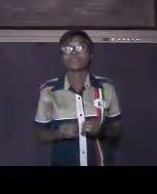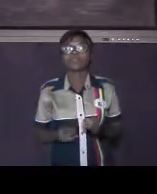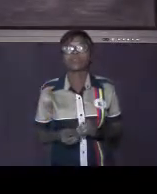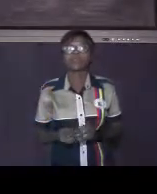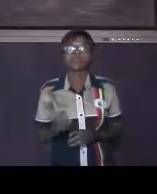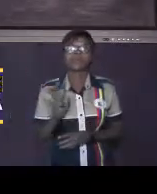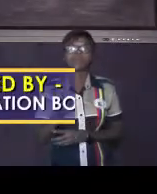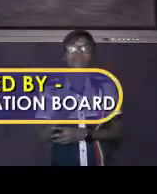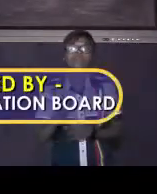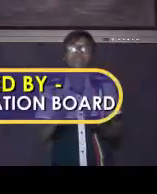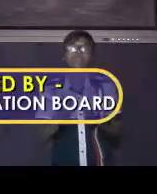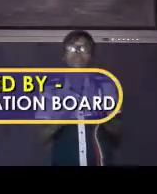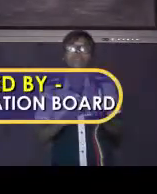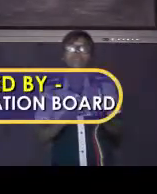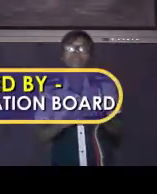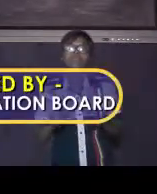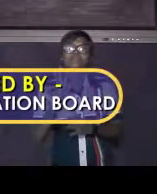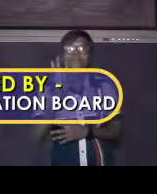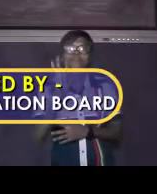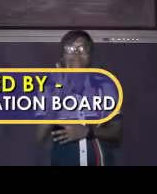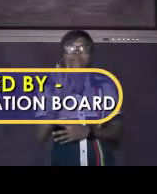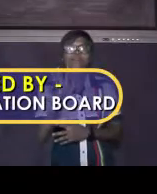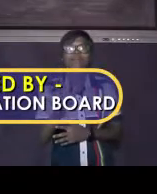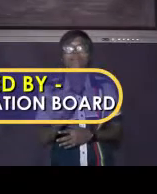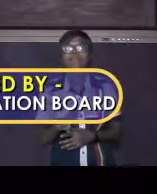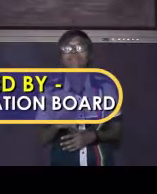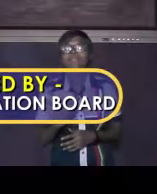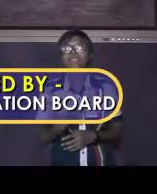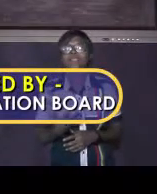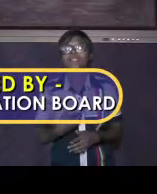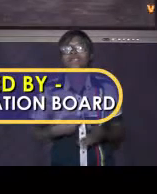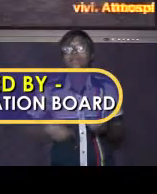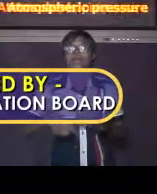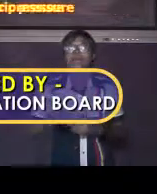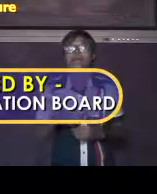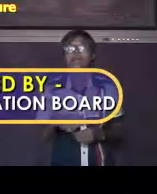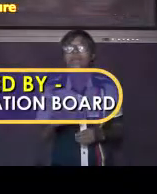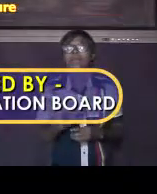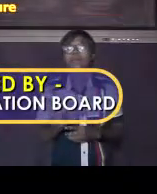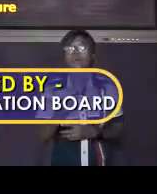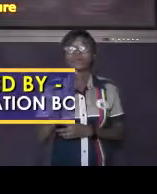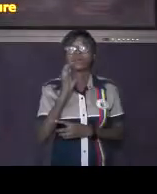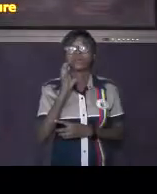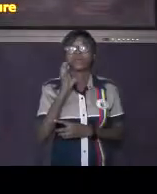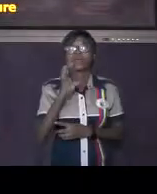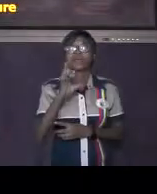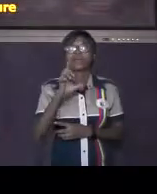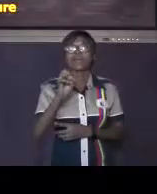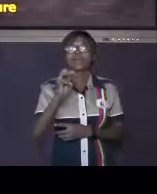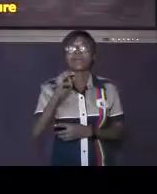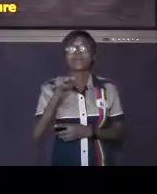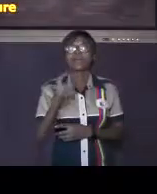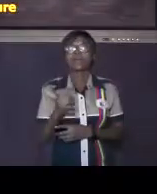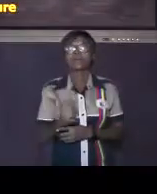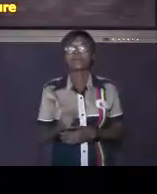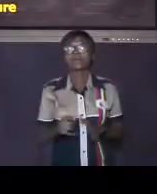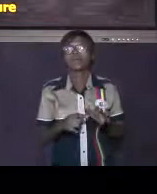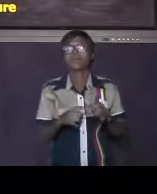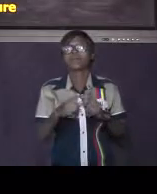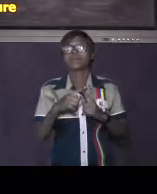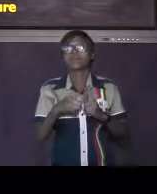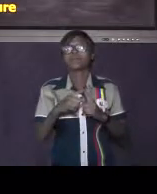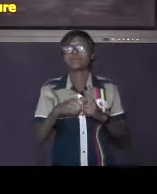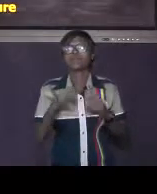period of time. And number 2, list any 5 elements that constitutes climate. We have the